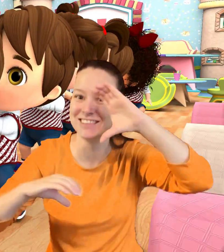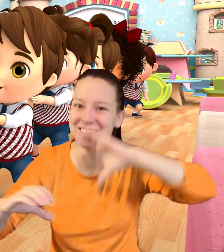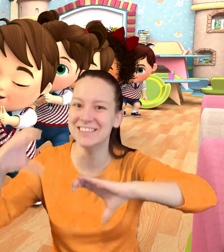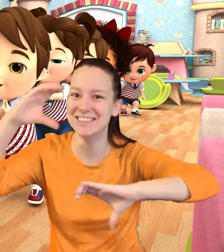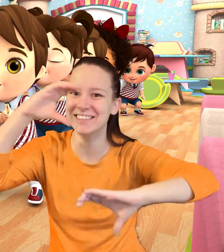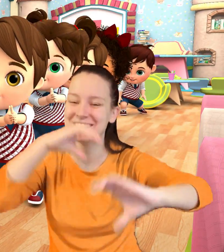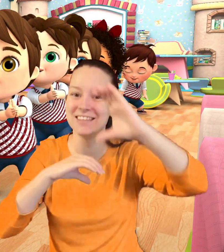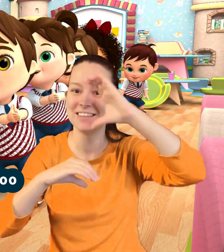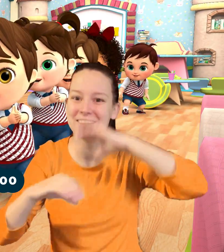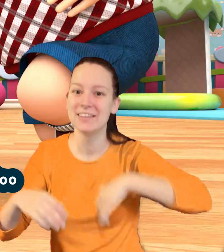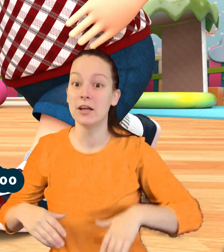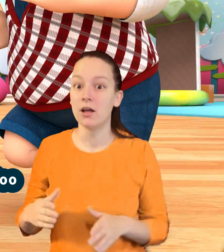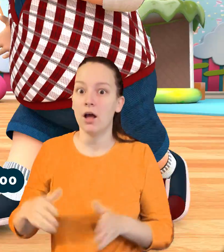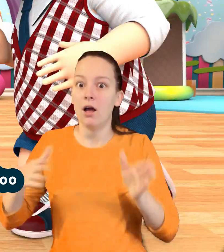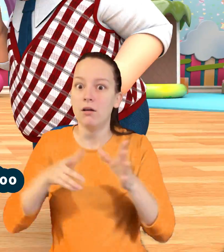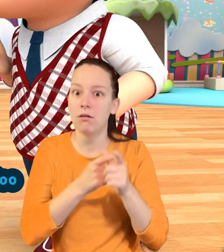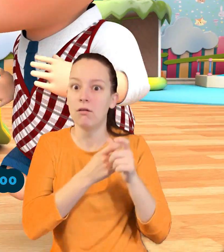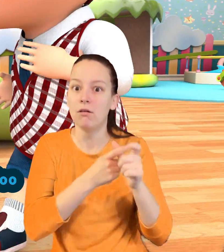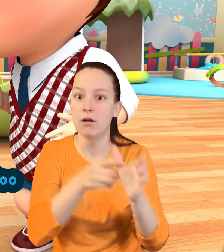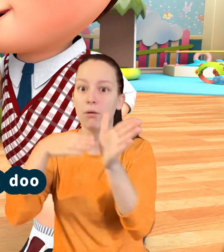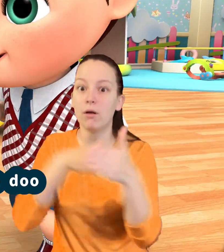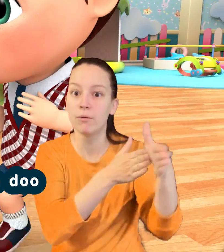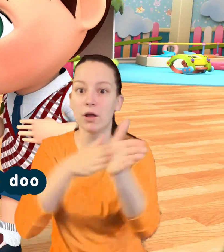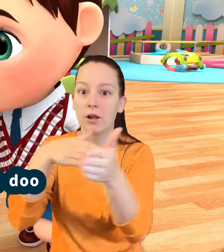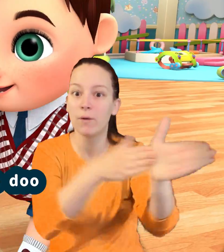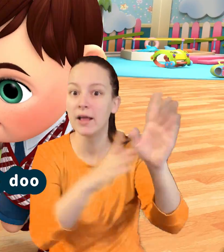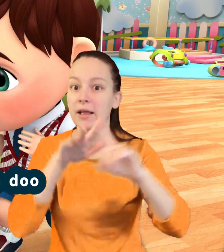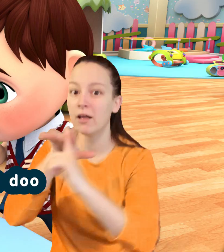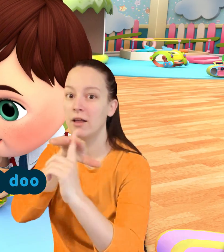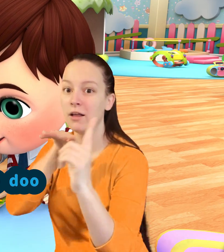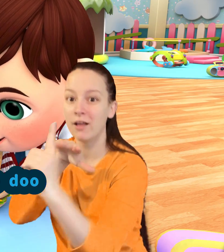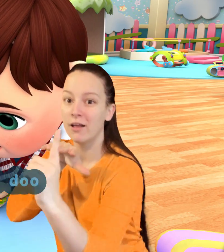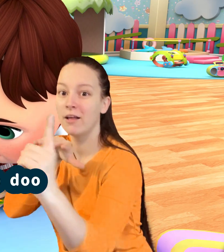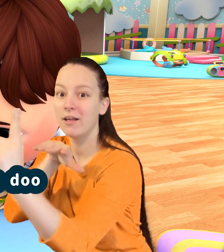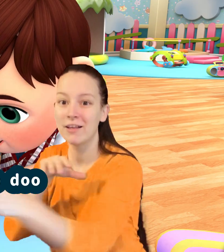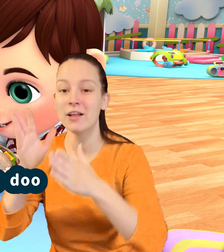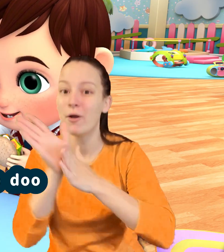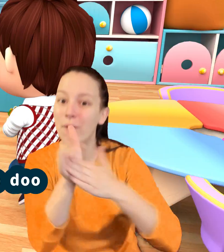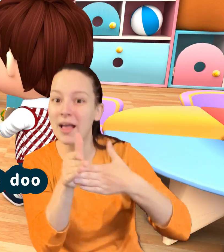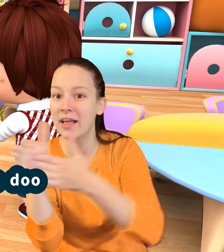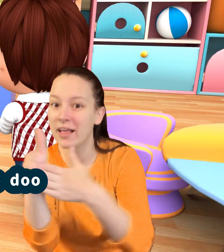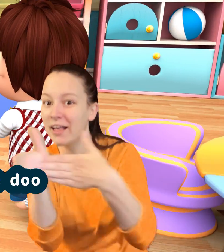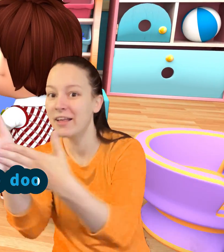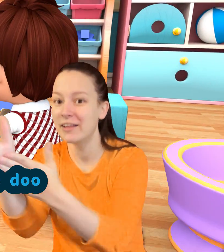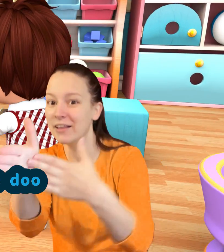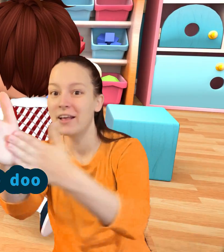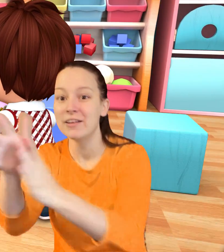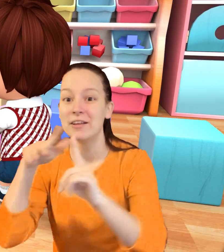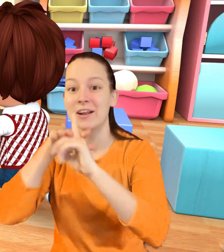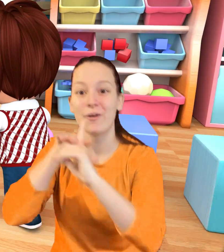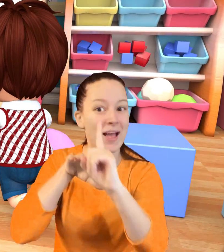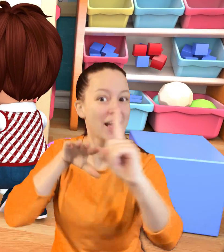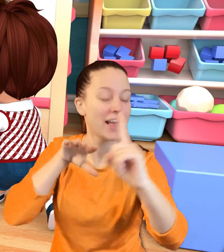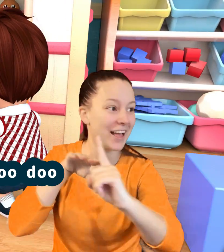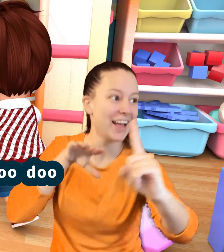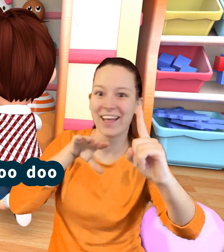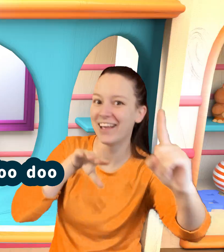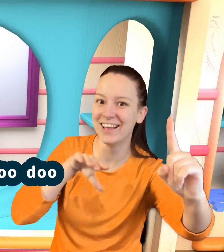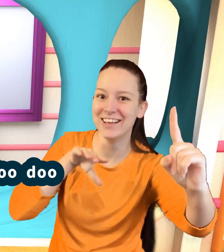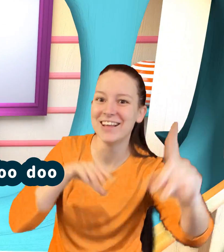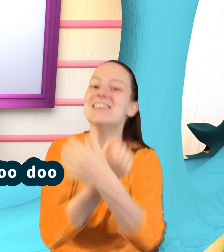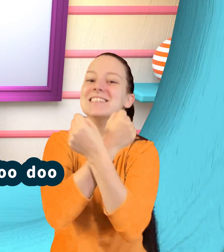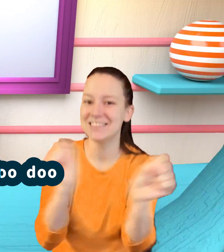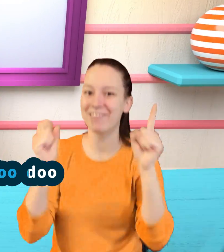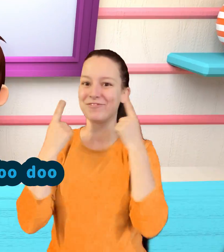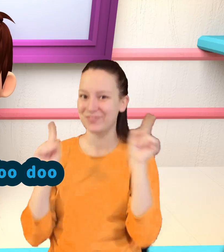Go Hunt run away run away run away do run away